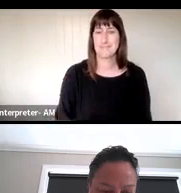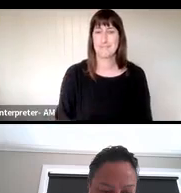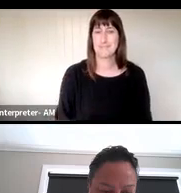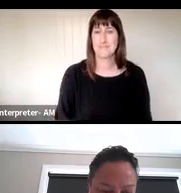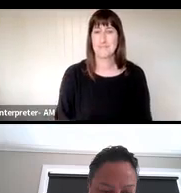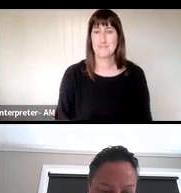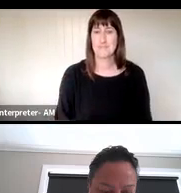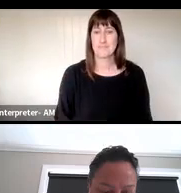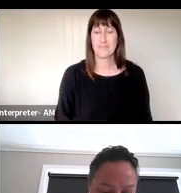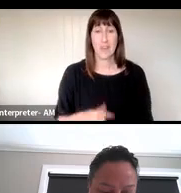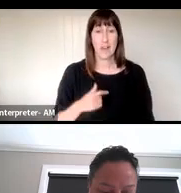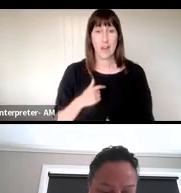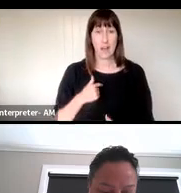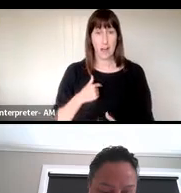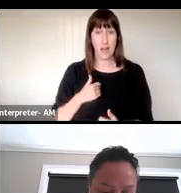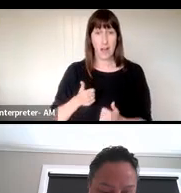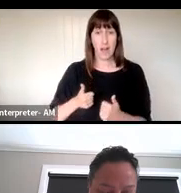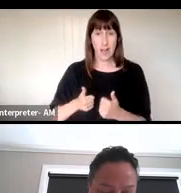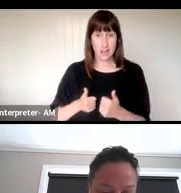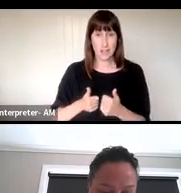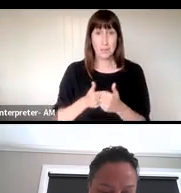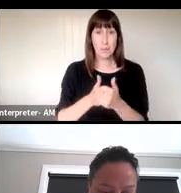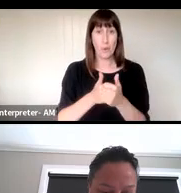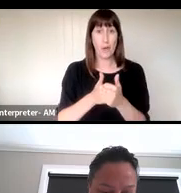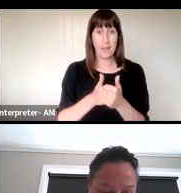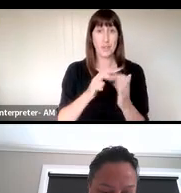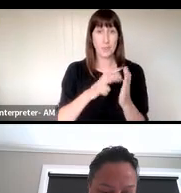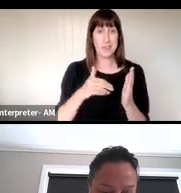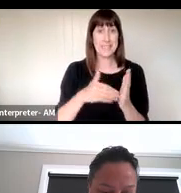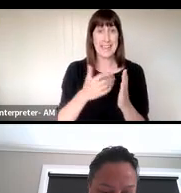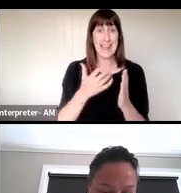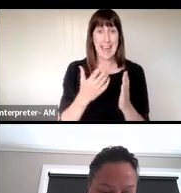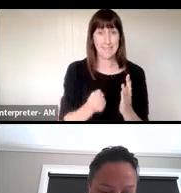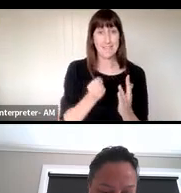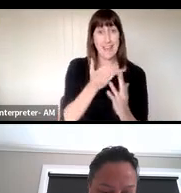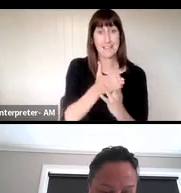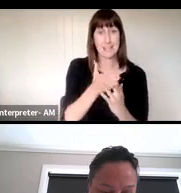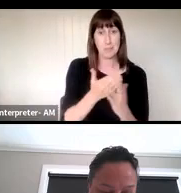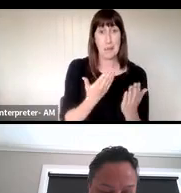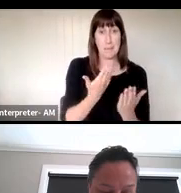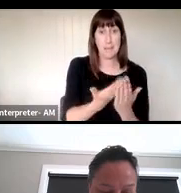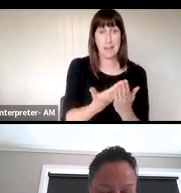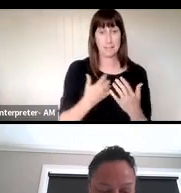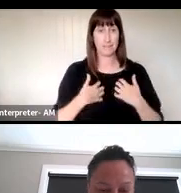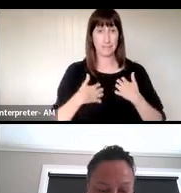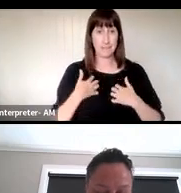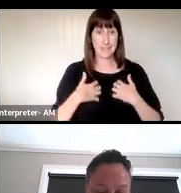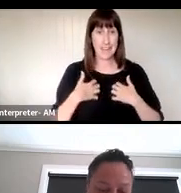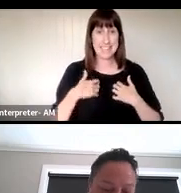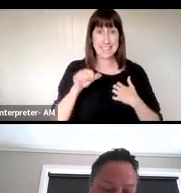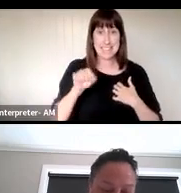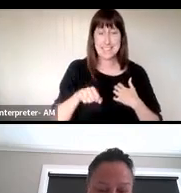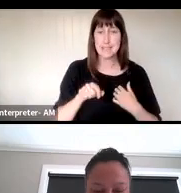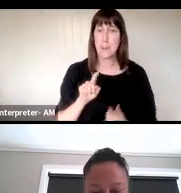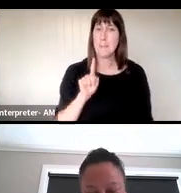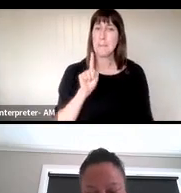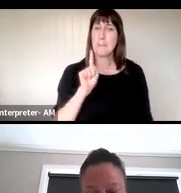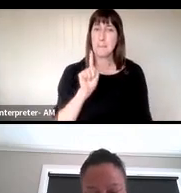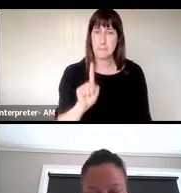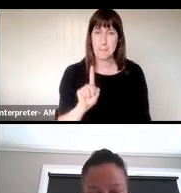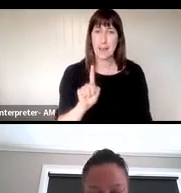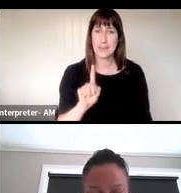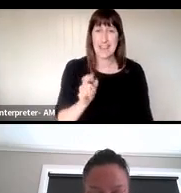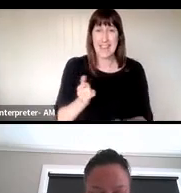I support New Zealand having a bill, and I'm quite excited about it. But I do think that in